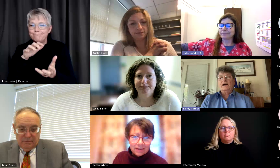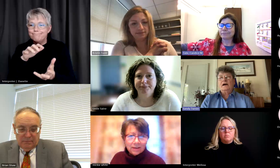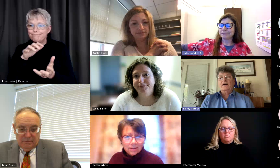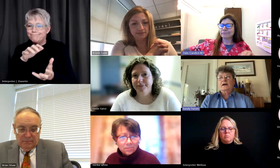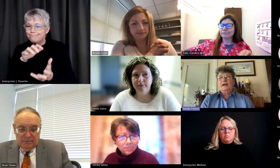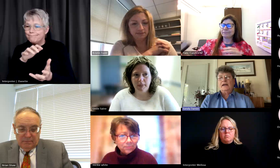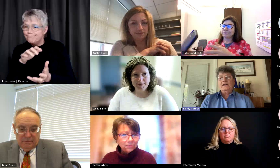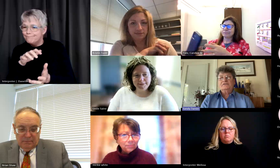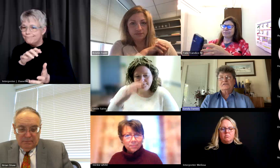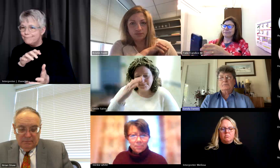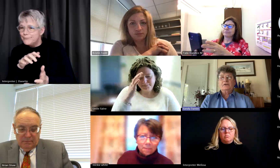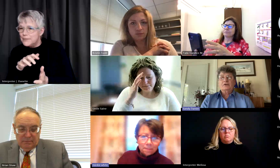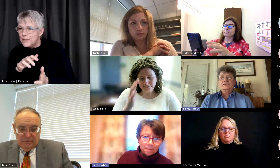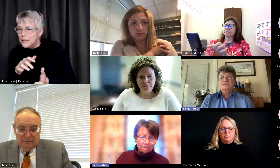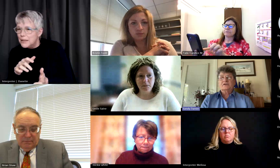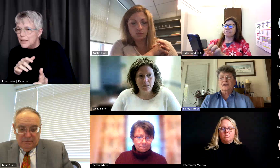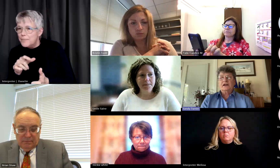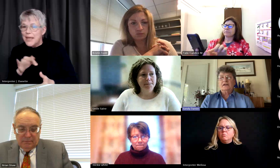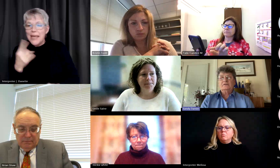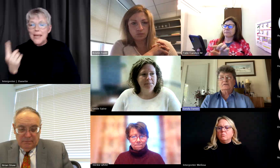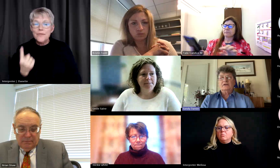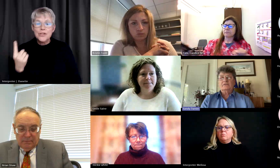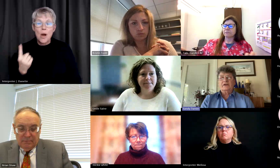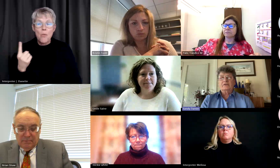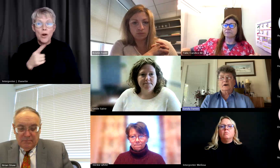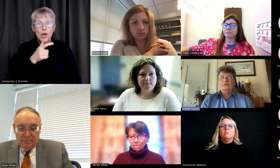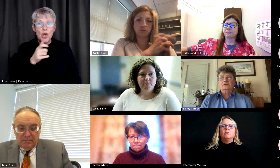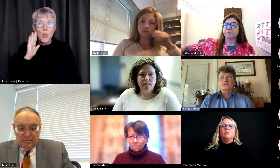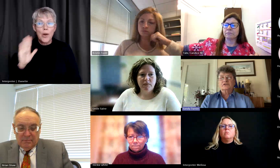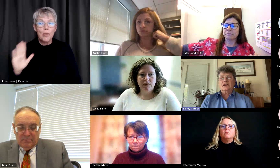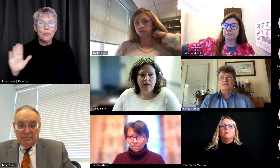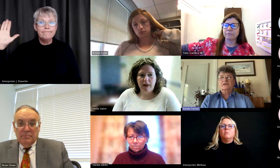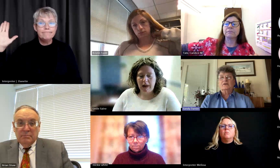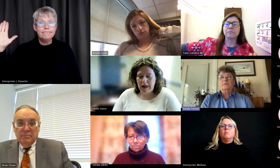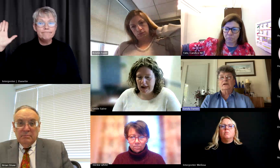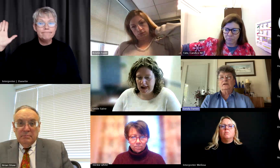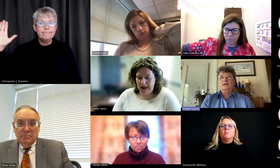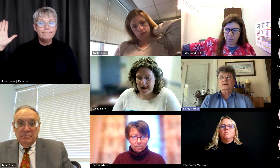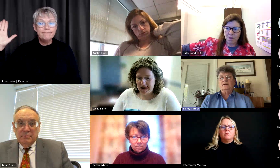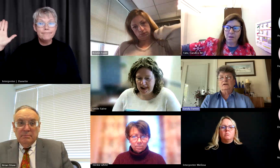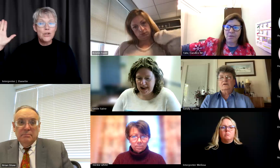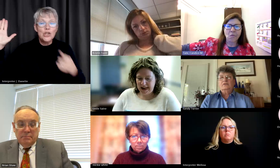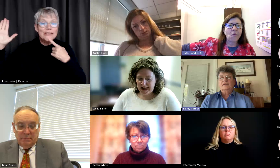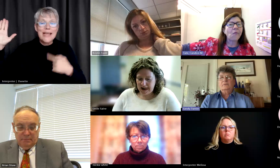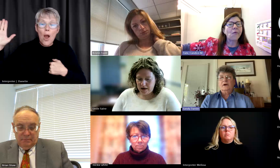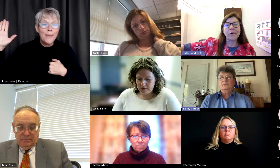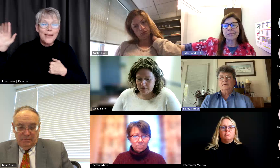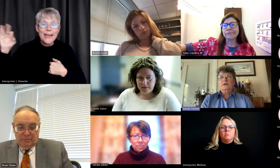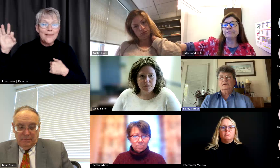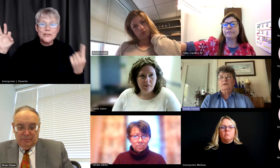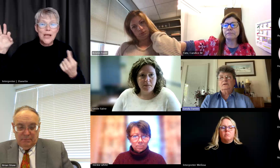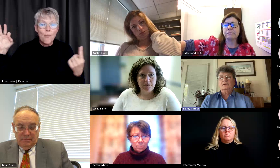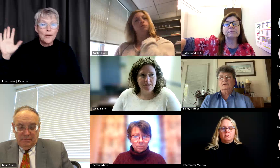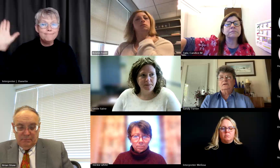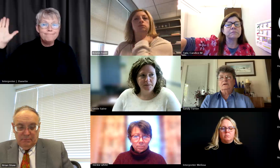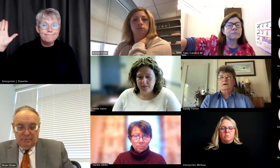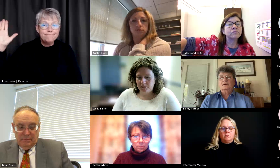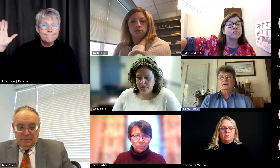So if somebody raises their hand, if everybody will just kind of tell me who that might